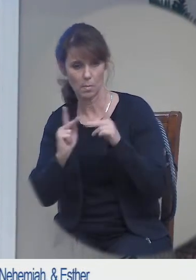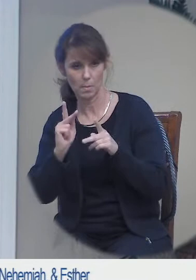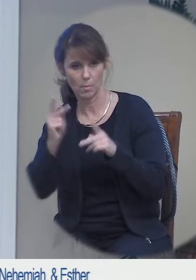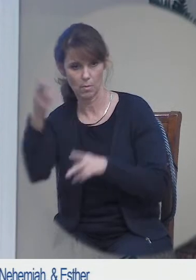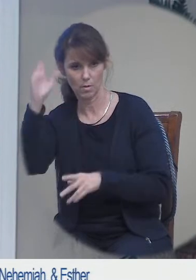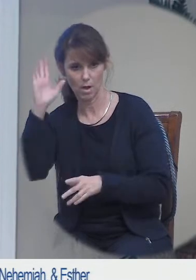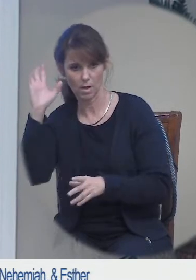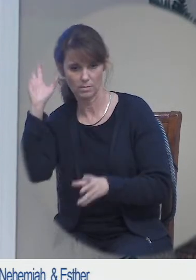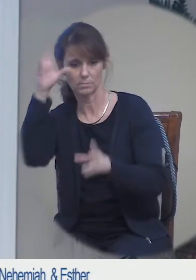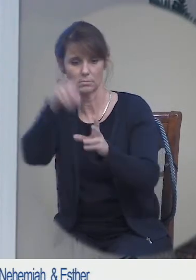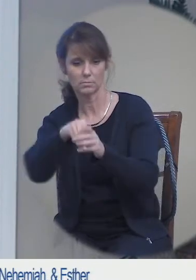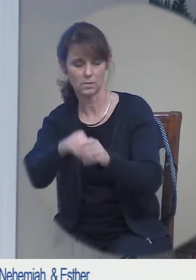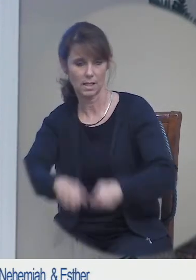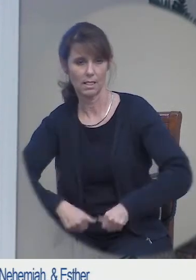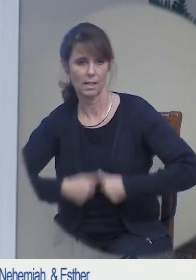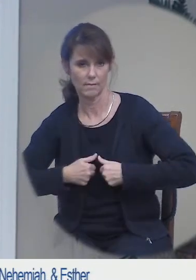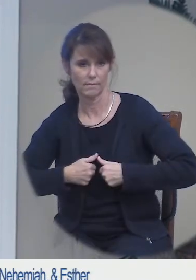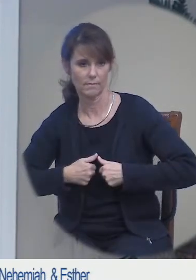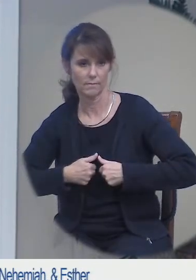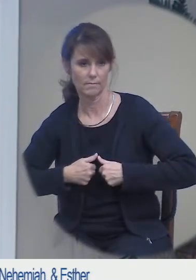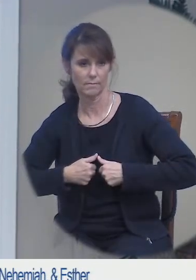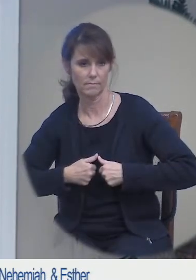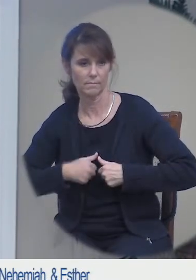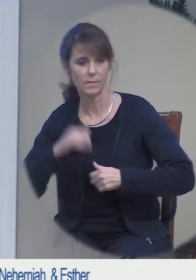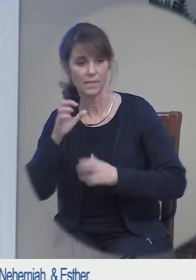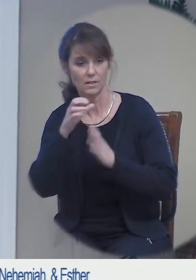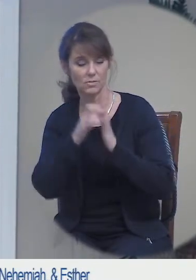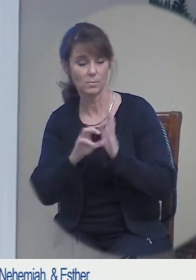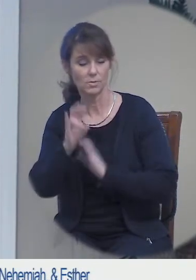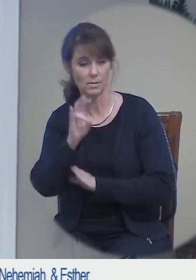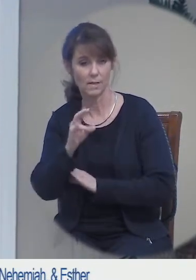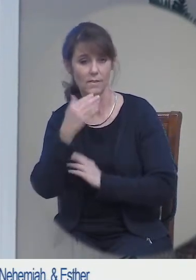up. That's chapter 7. Thanks everybody for your attention.